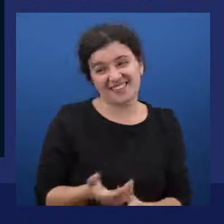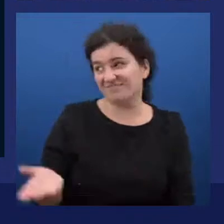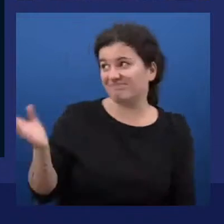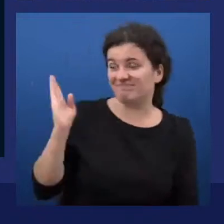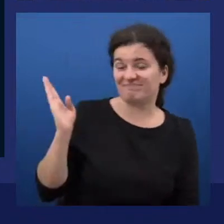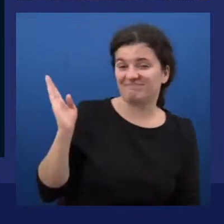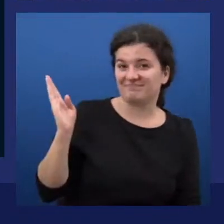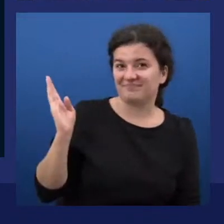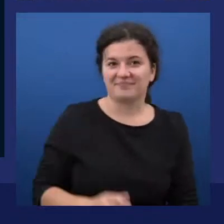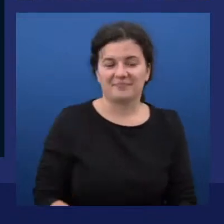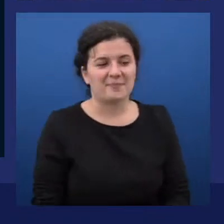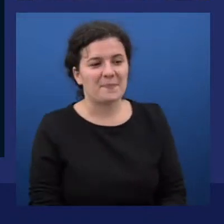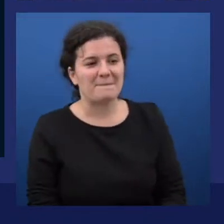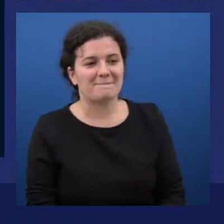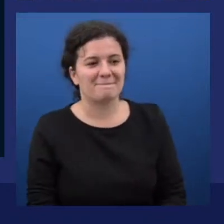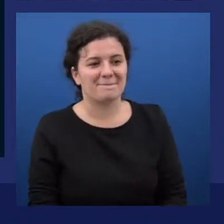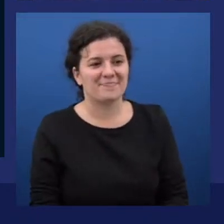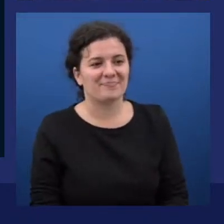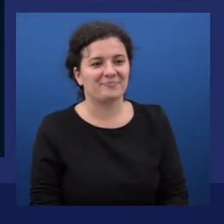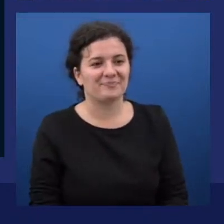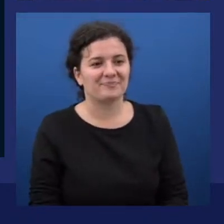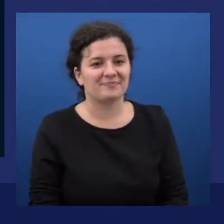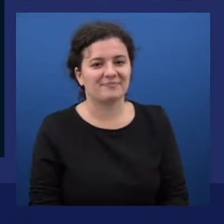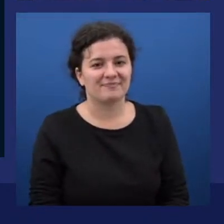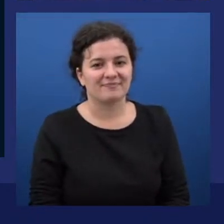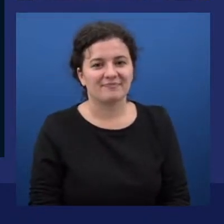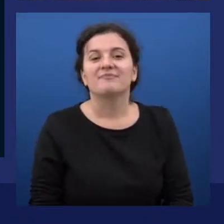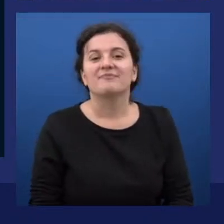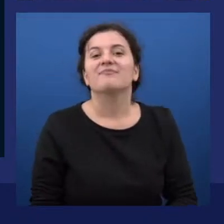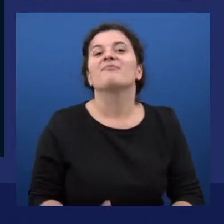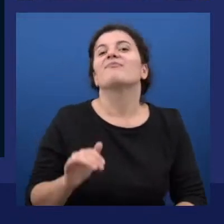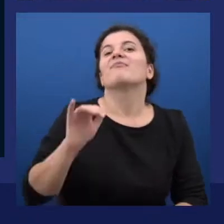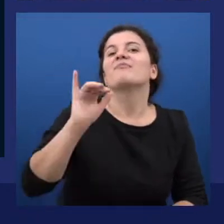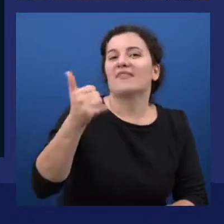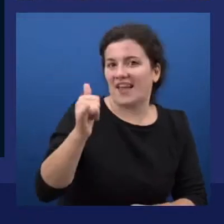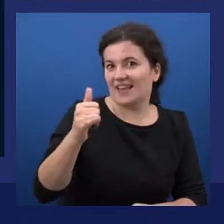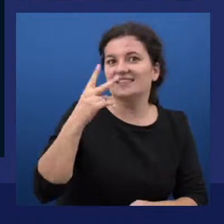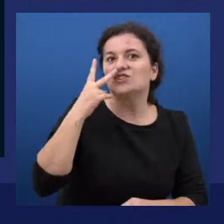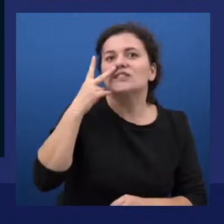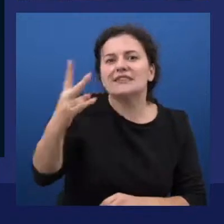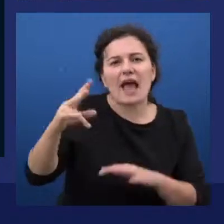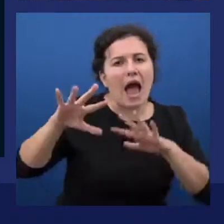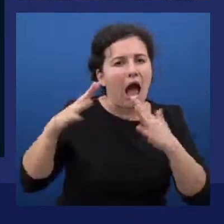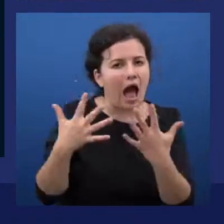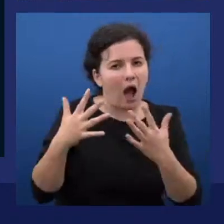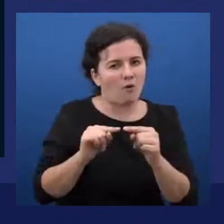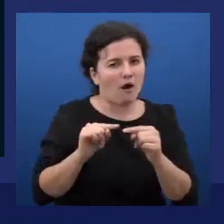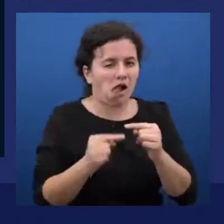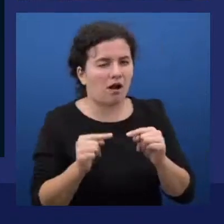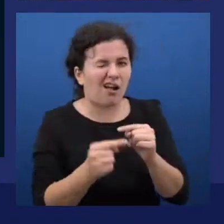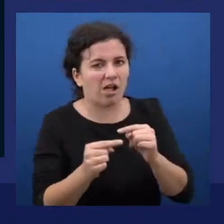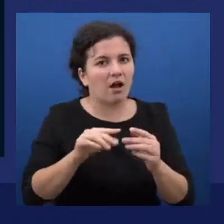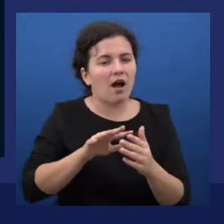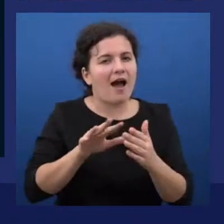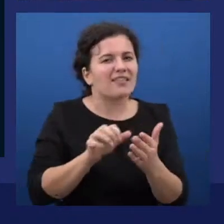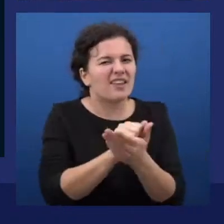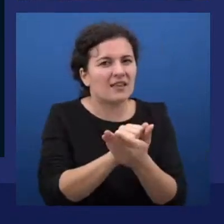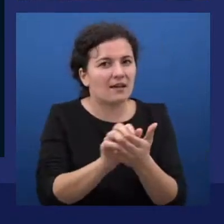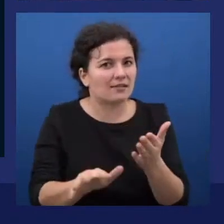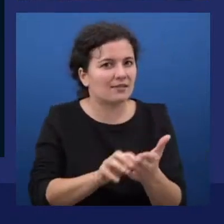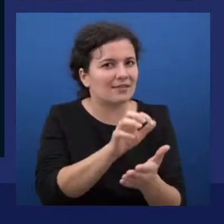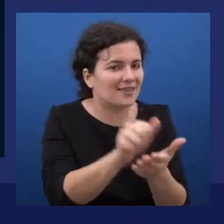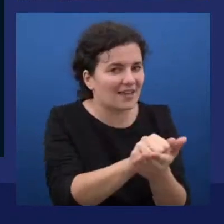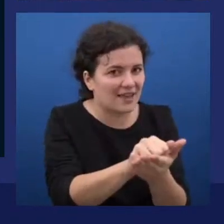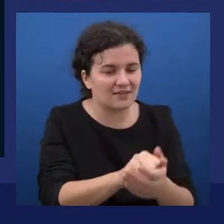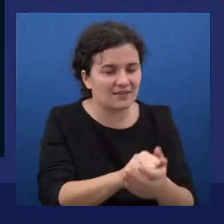Yeah, so this detects anomalies. I'm getting back IDs of entities that are interesting